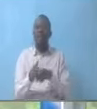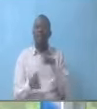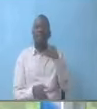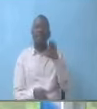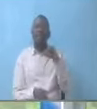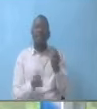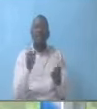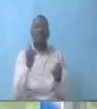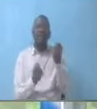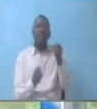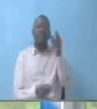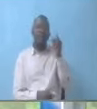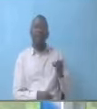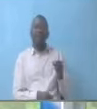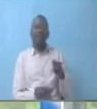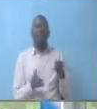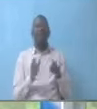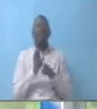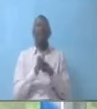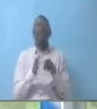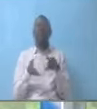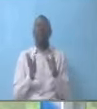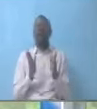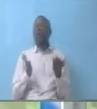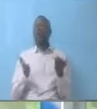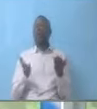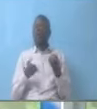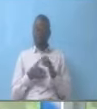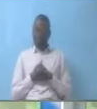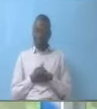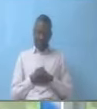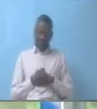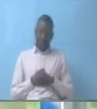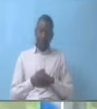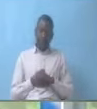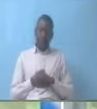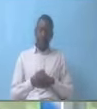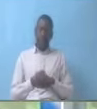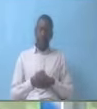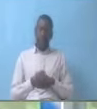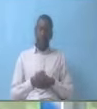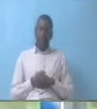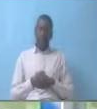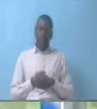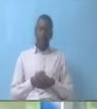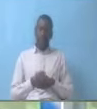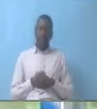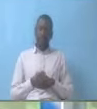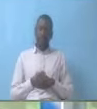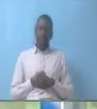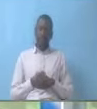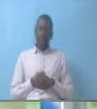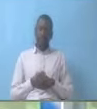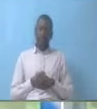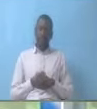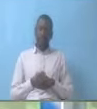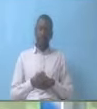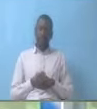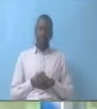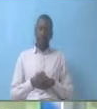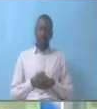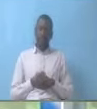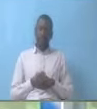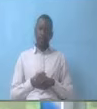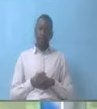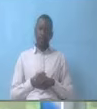Wa man ligeyna ci saron fofu te lima mbuga wax rek moy ki nga xamne mom moy binda kat bi dafa melni rek mom dawal kat ci taxi